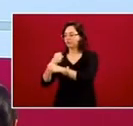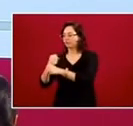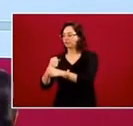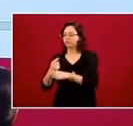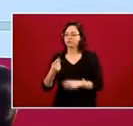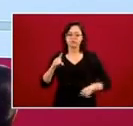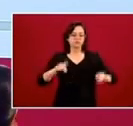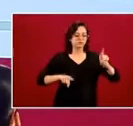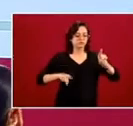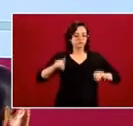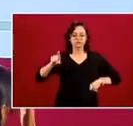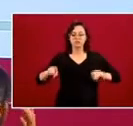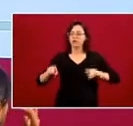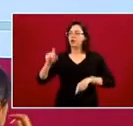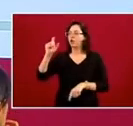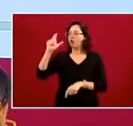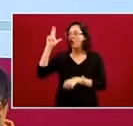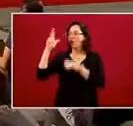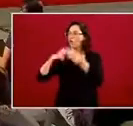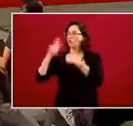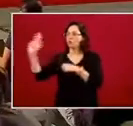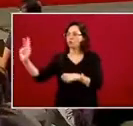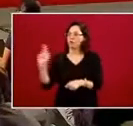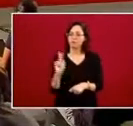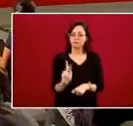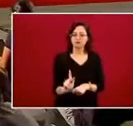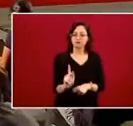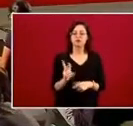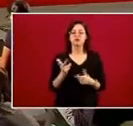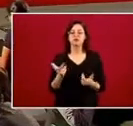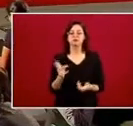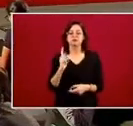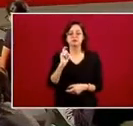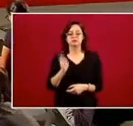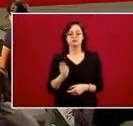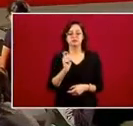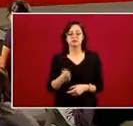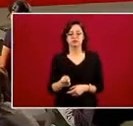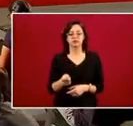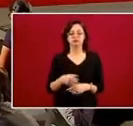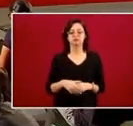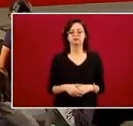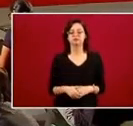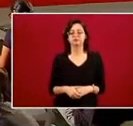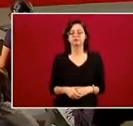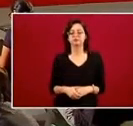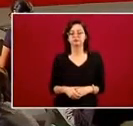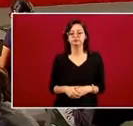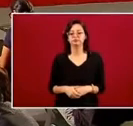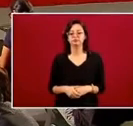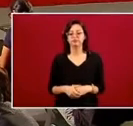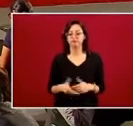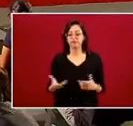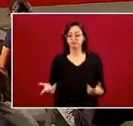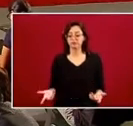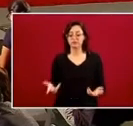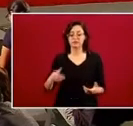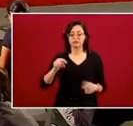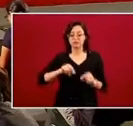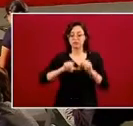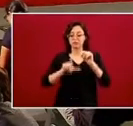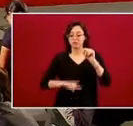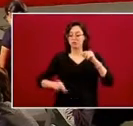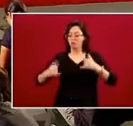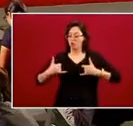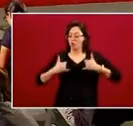a behavior when it comes to the behavior of the disease that is similar to the one that has been observed